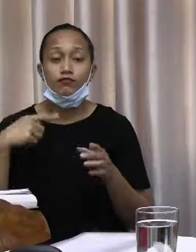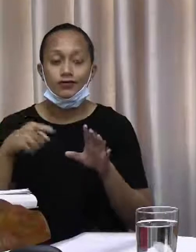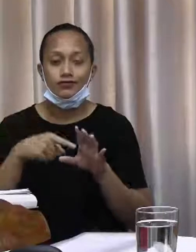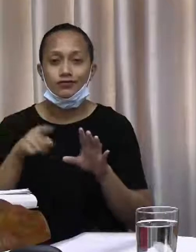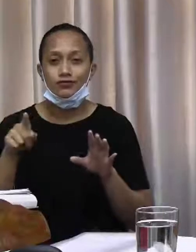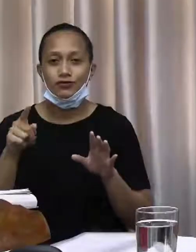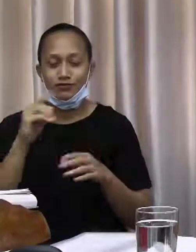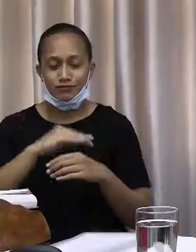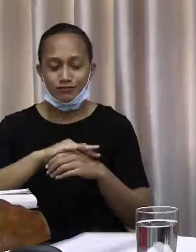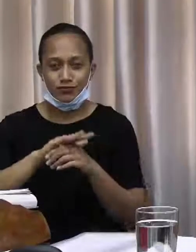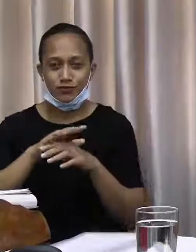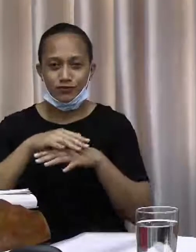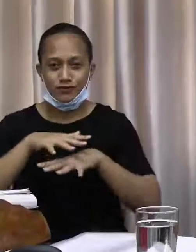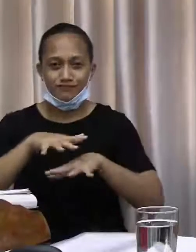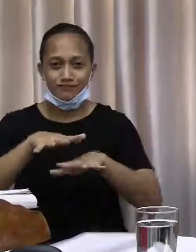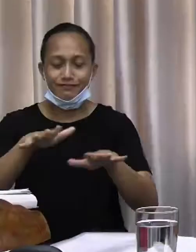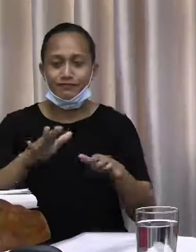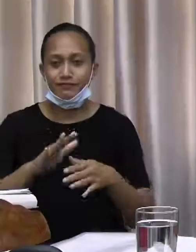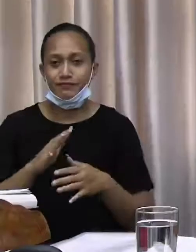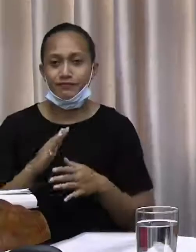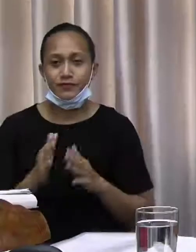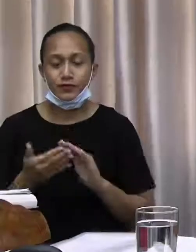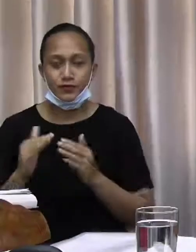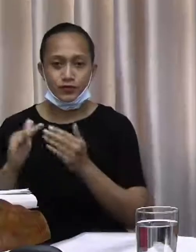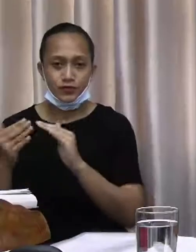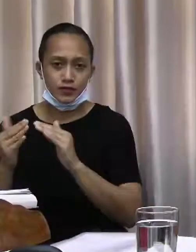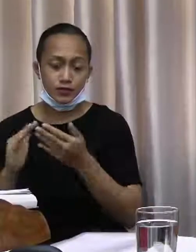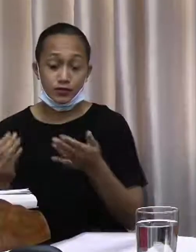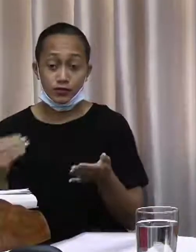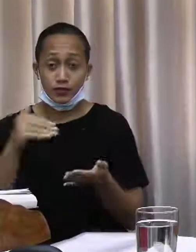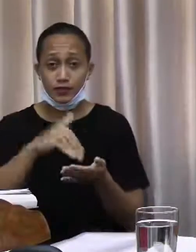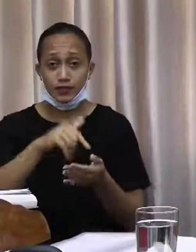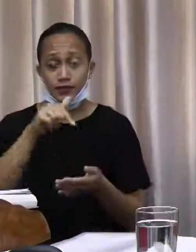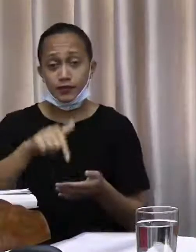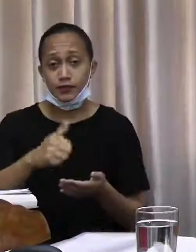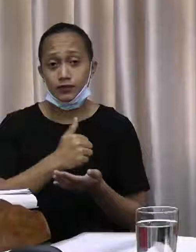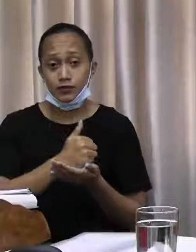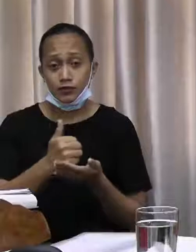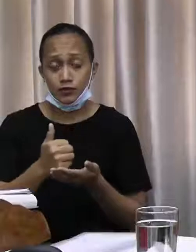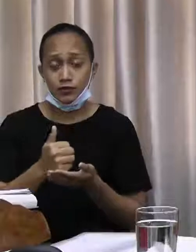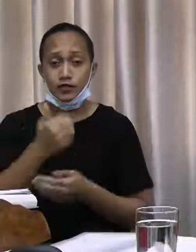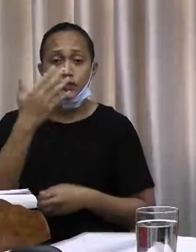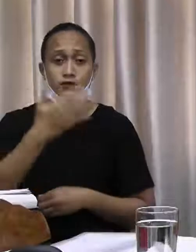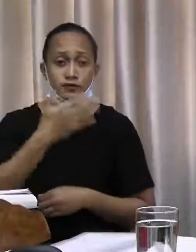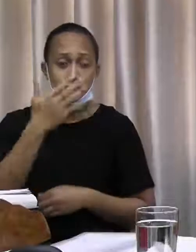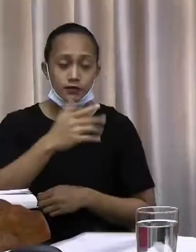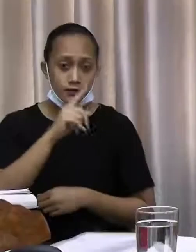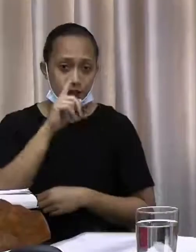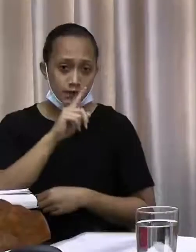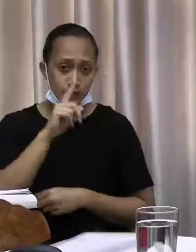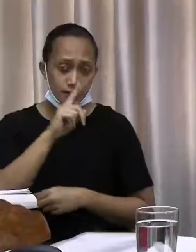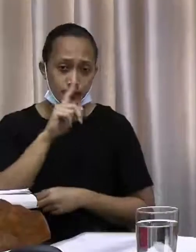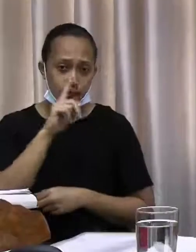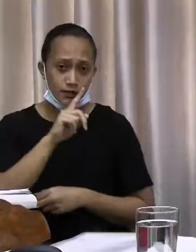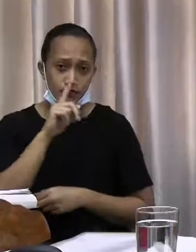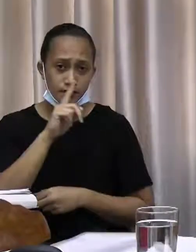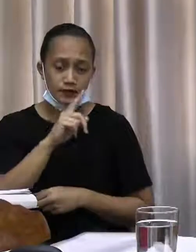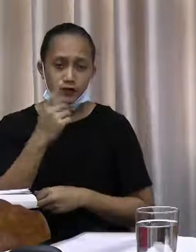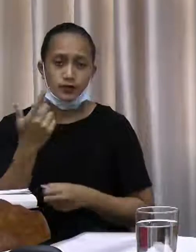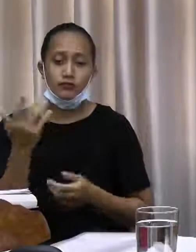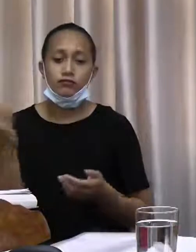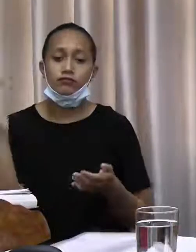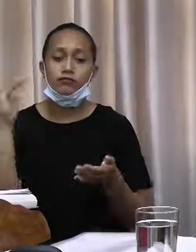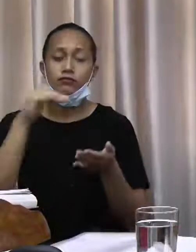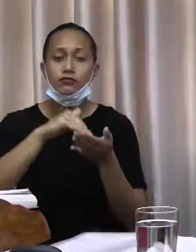faamae. E faaupopo ile anu mera le sifulu lima o ilatou na taunu